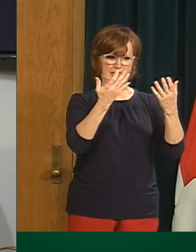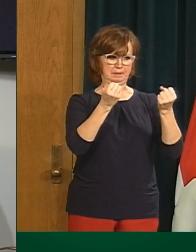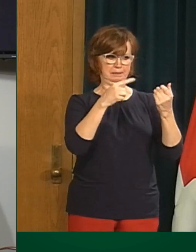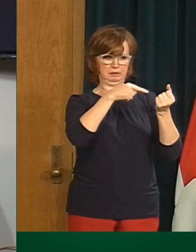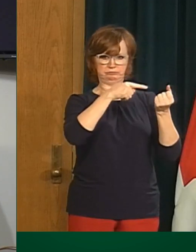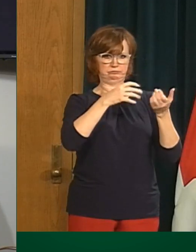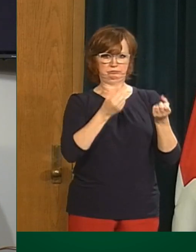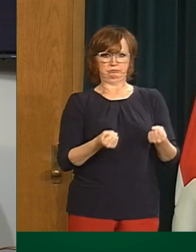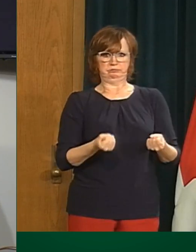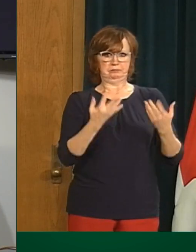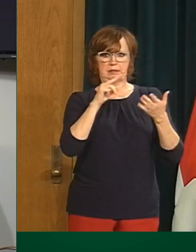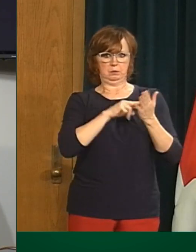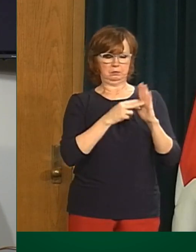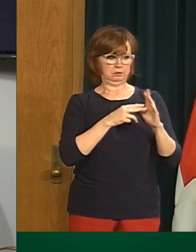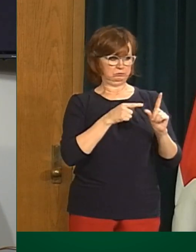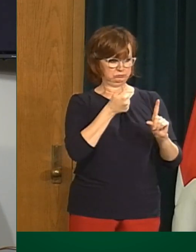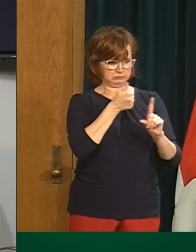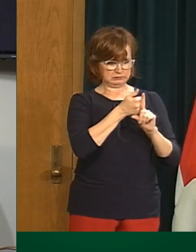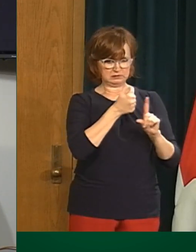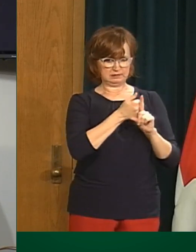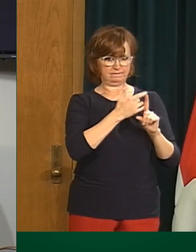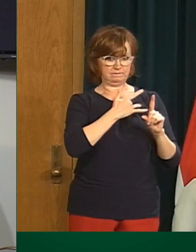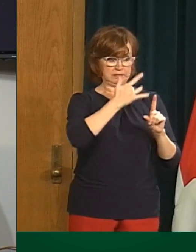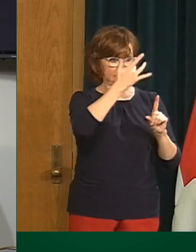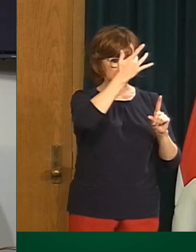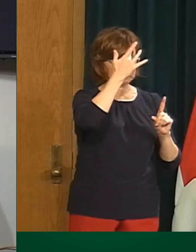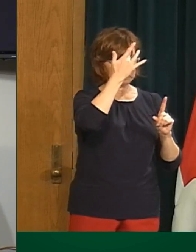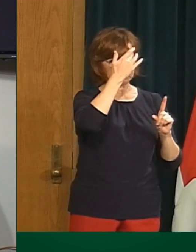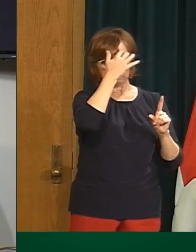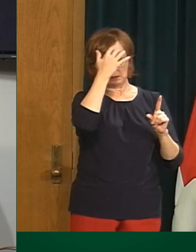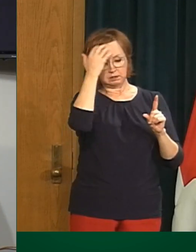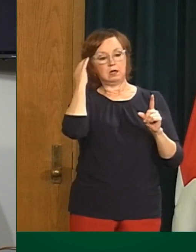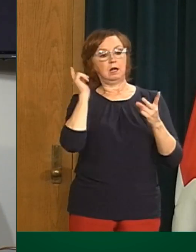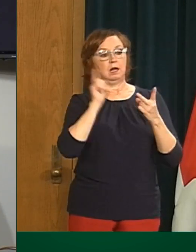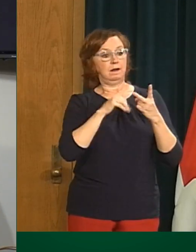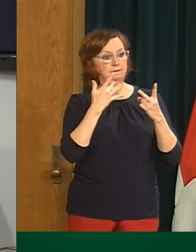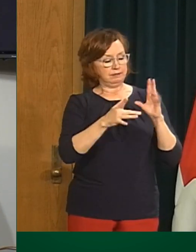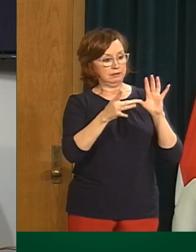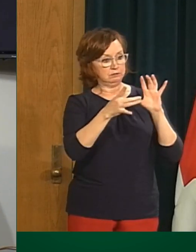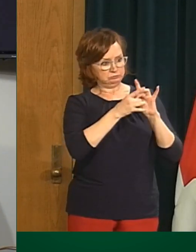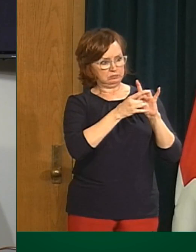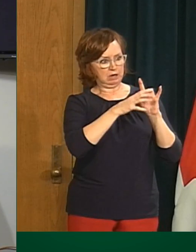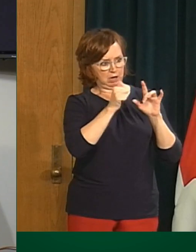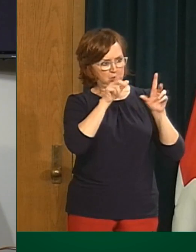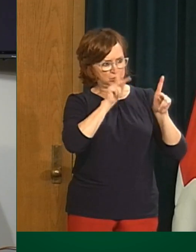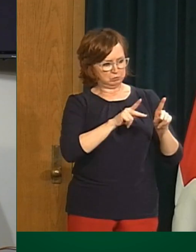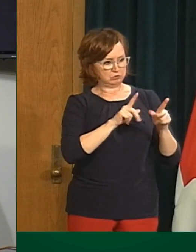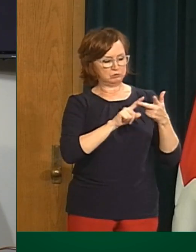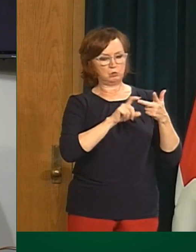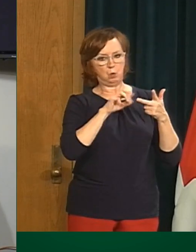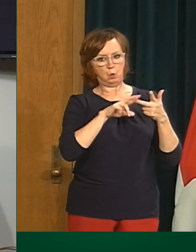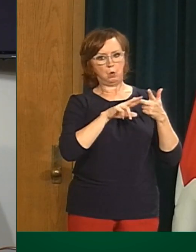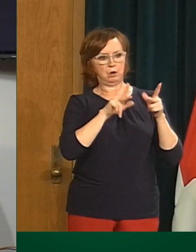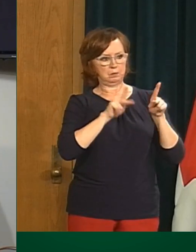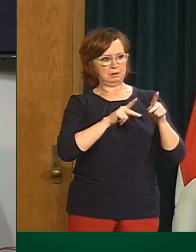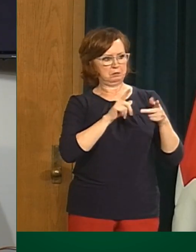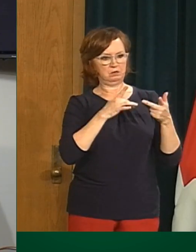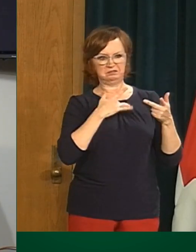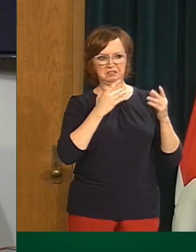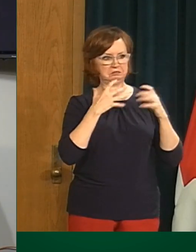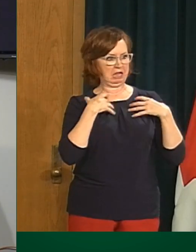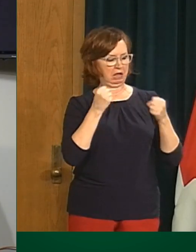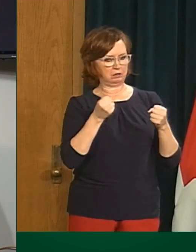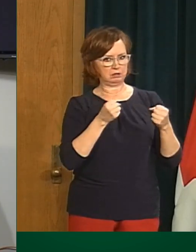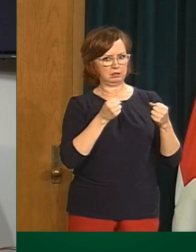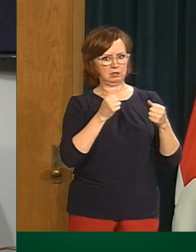who have self-assessed for symptoms or have been in contact with someone with COVID-19, or is this testing of people who are asymptomatic? Just more clarification on